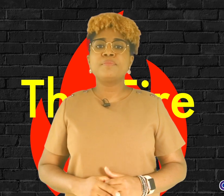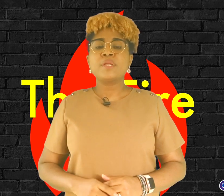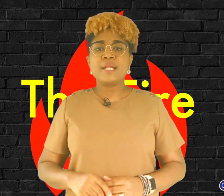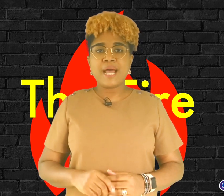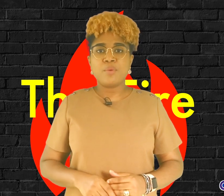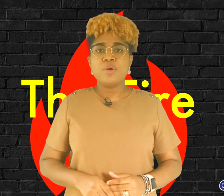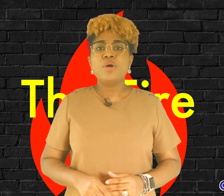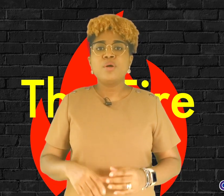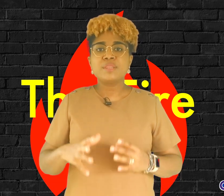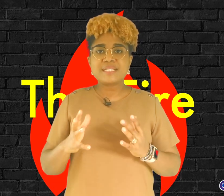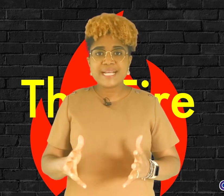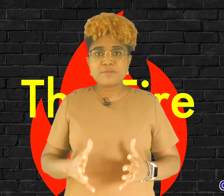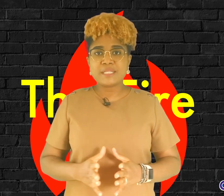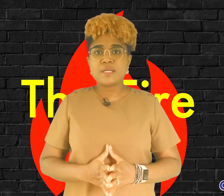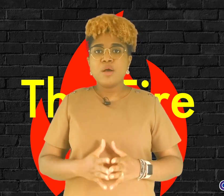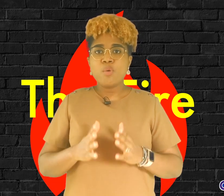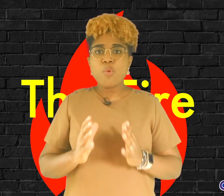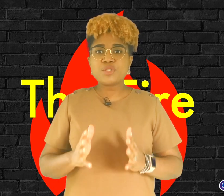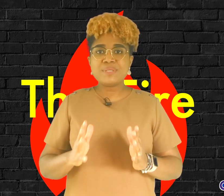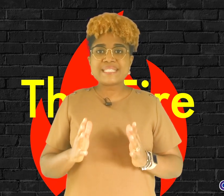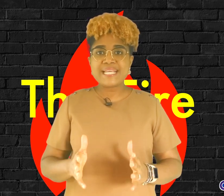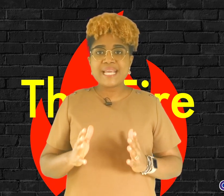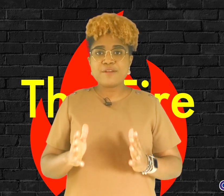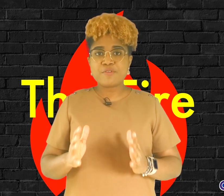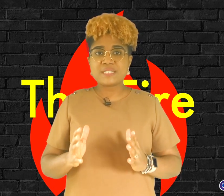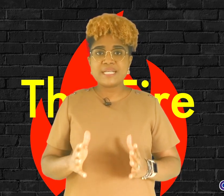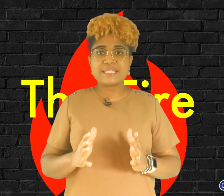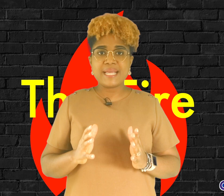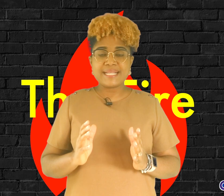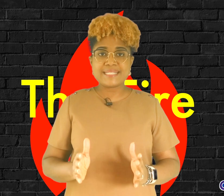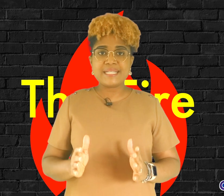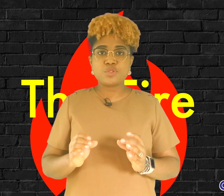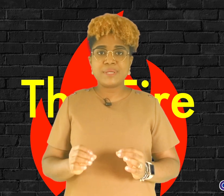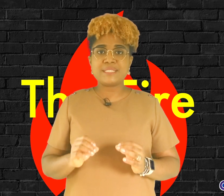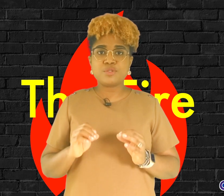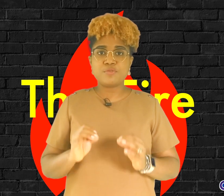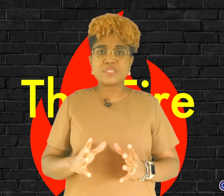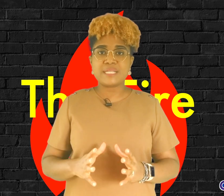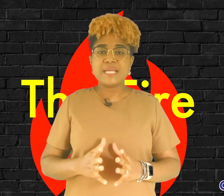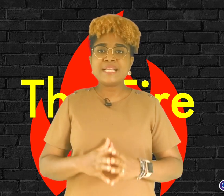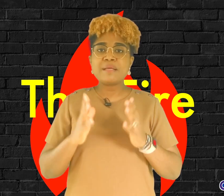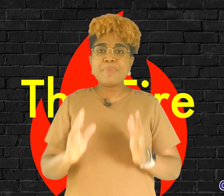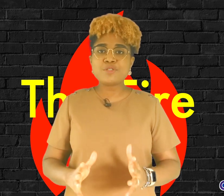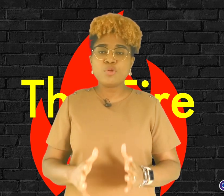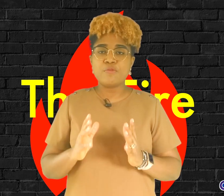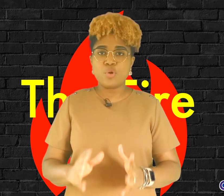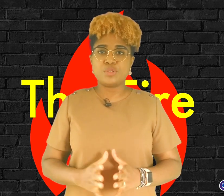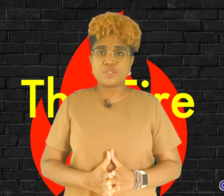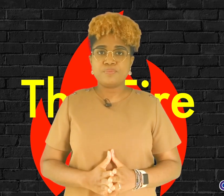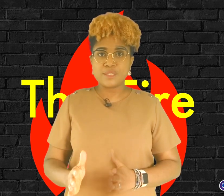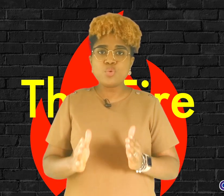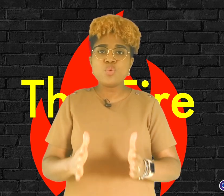Baal. Now, the statement, what we see in 1 Kings 18:20 to 40 is a battle